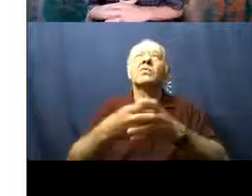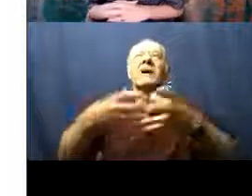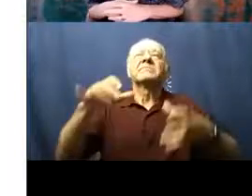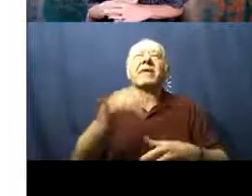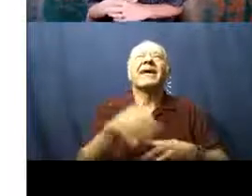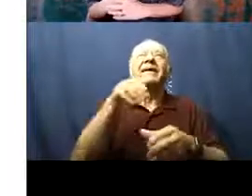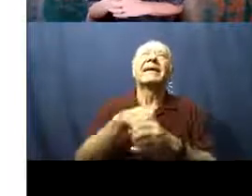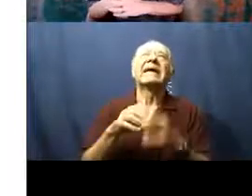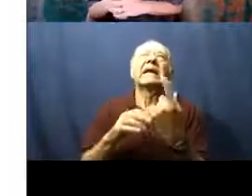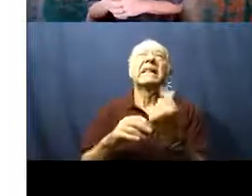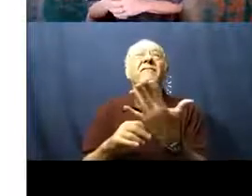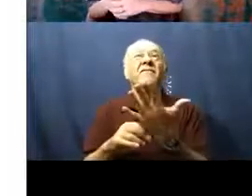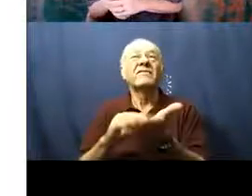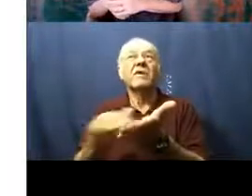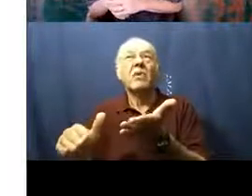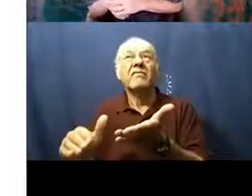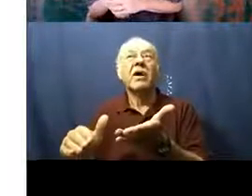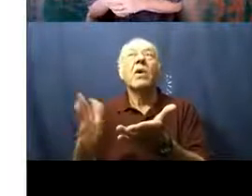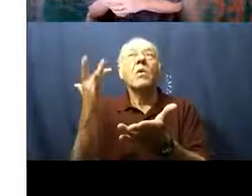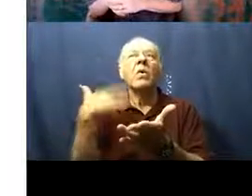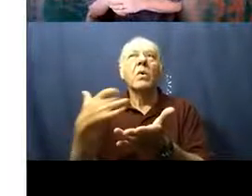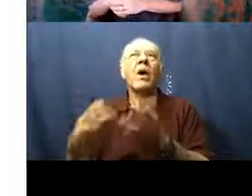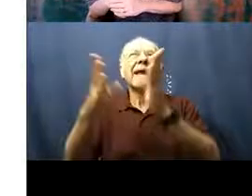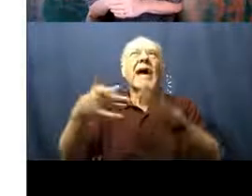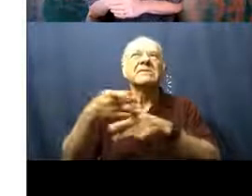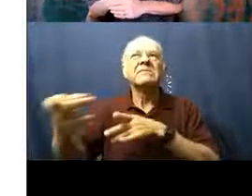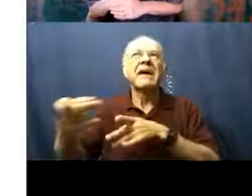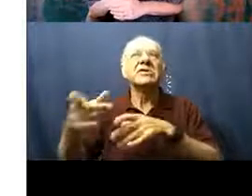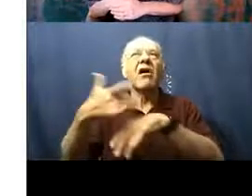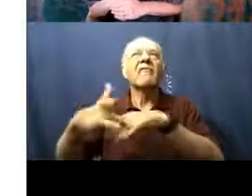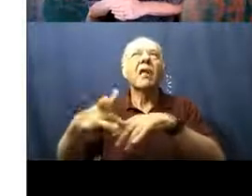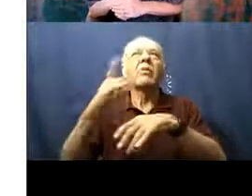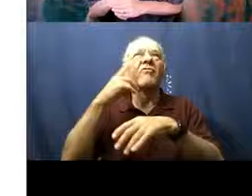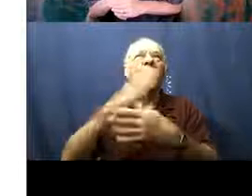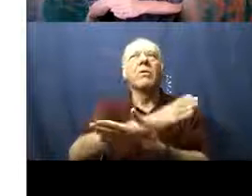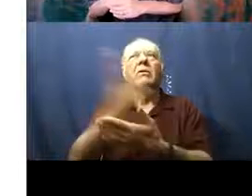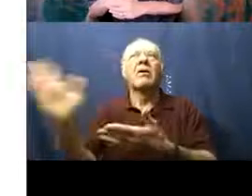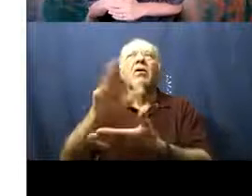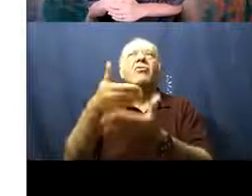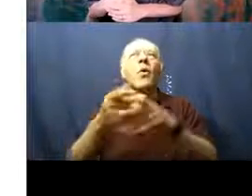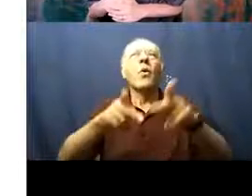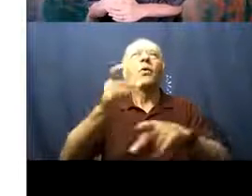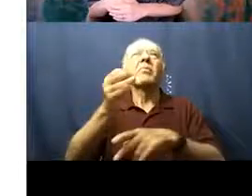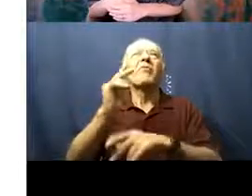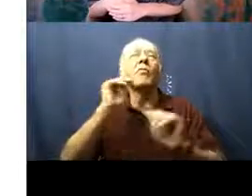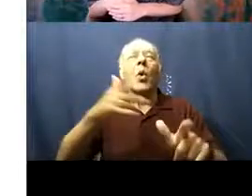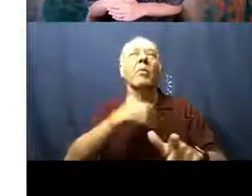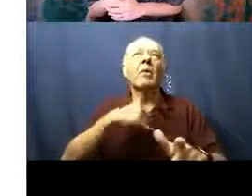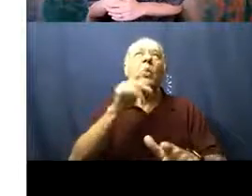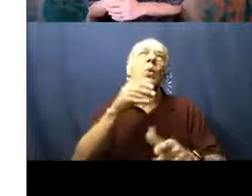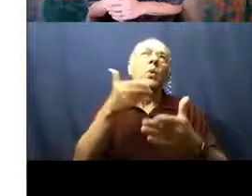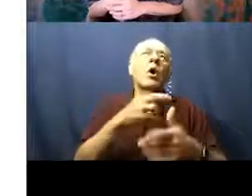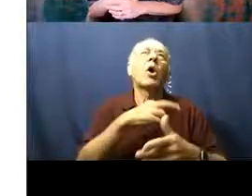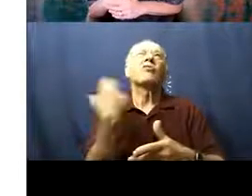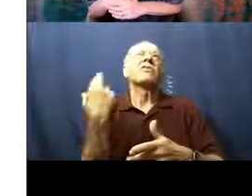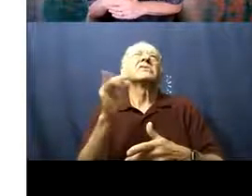the 1115 so that we have housing specialists available across our population to all of our members who are at risk of